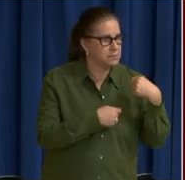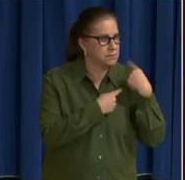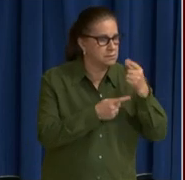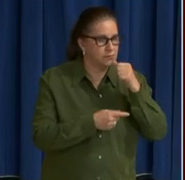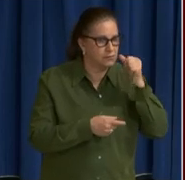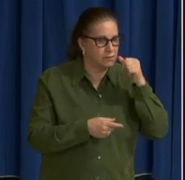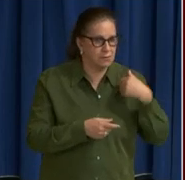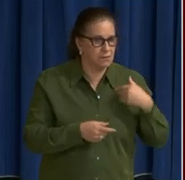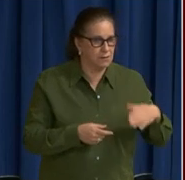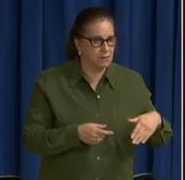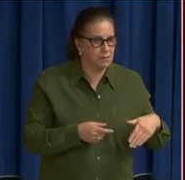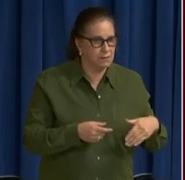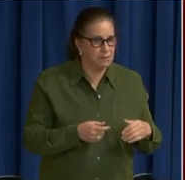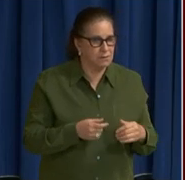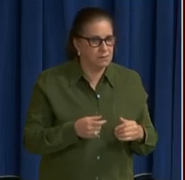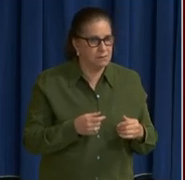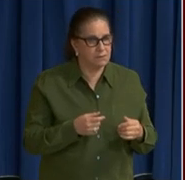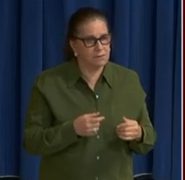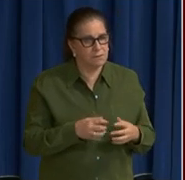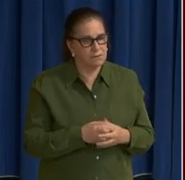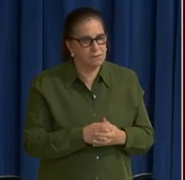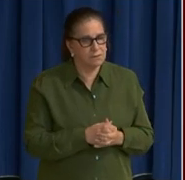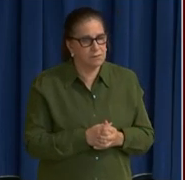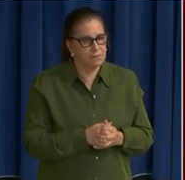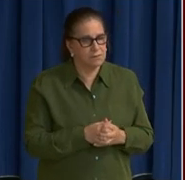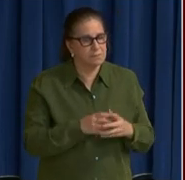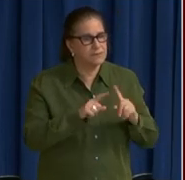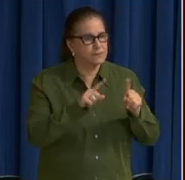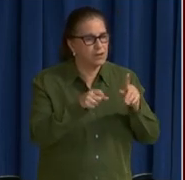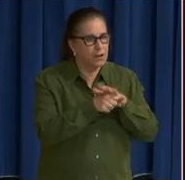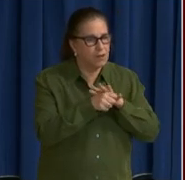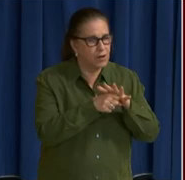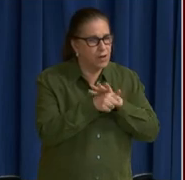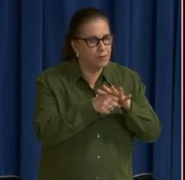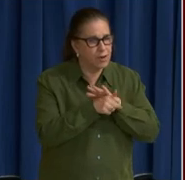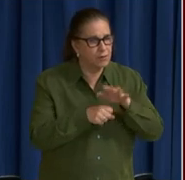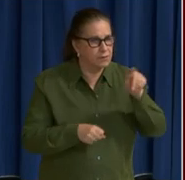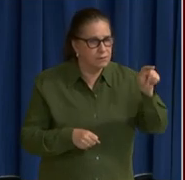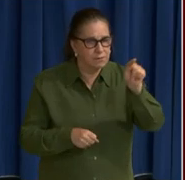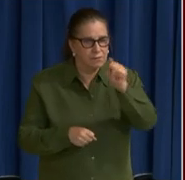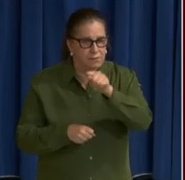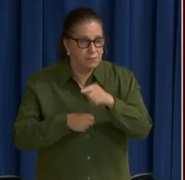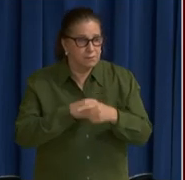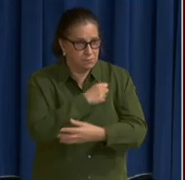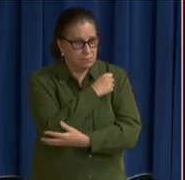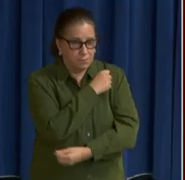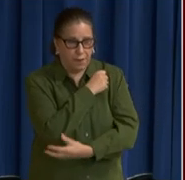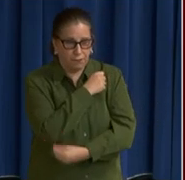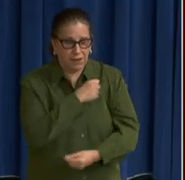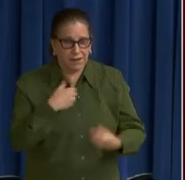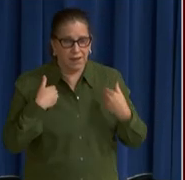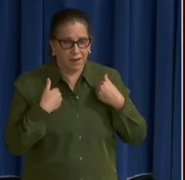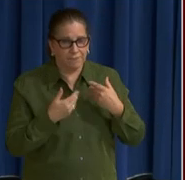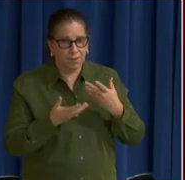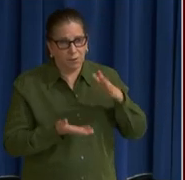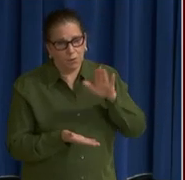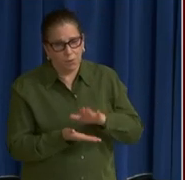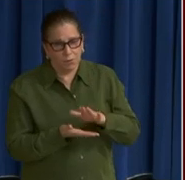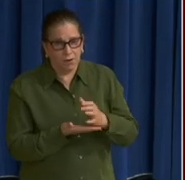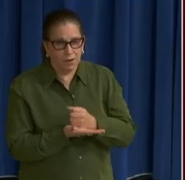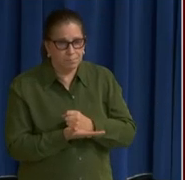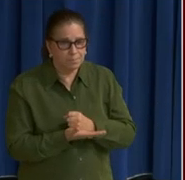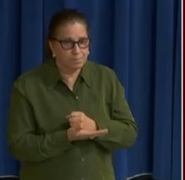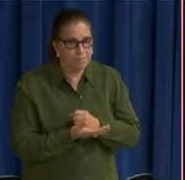what happens in the counties right around the district will impact our experience with